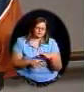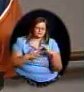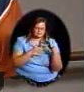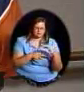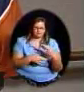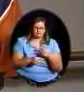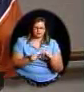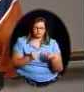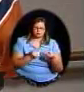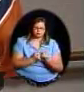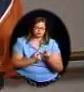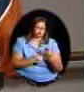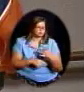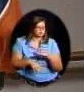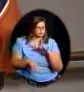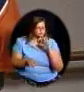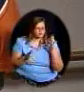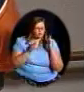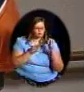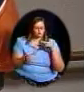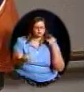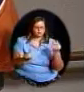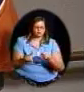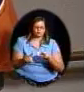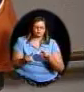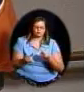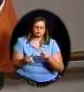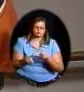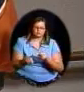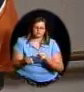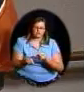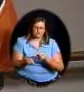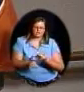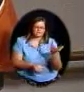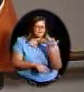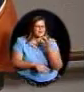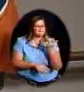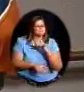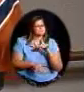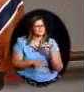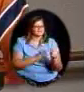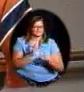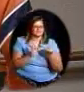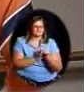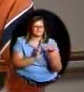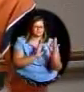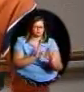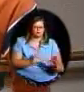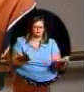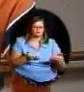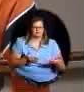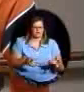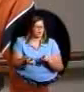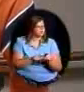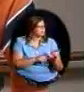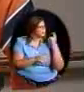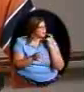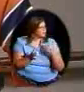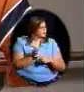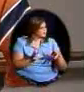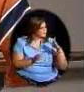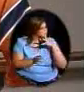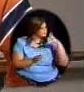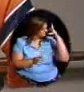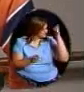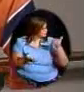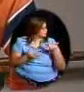very goal-orientated. And it's just, what an amazing season we had. It's great to be here. I want to recognize the parents that were able to